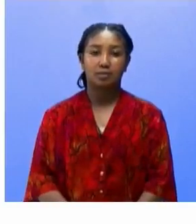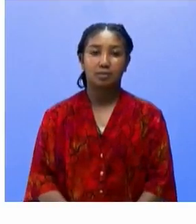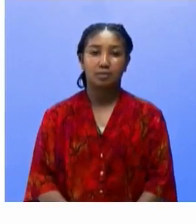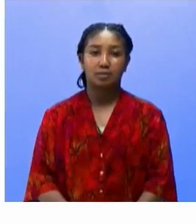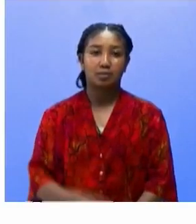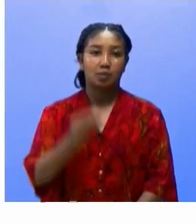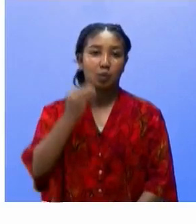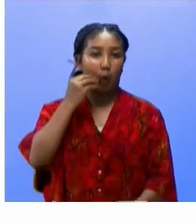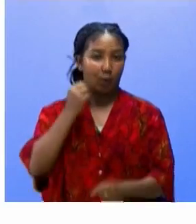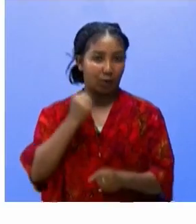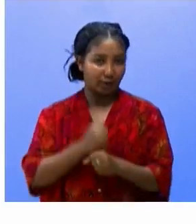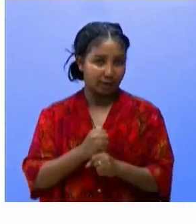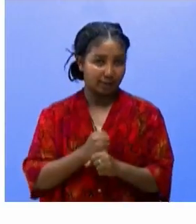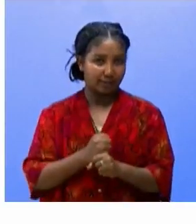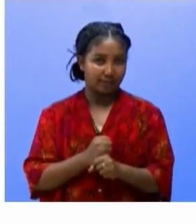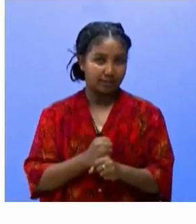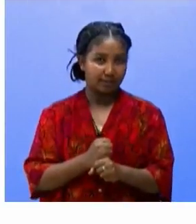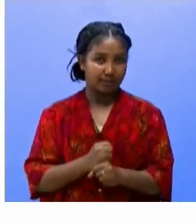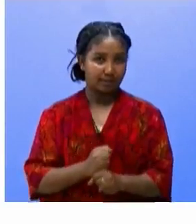homework.